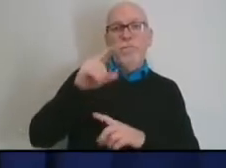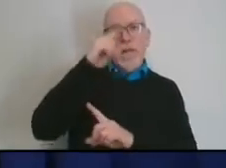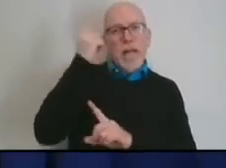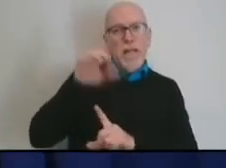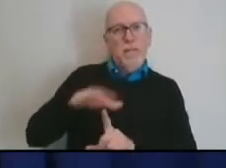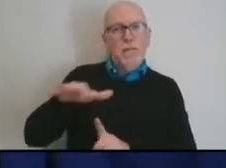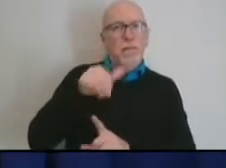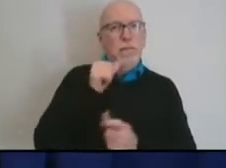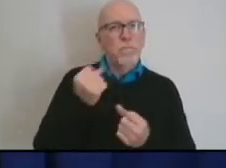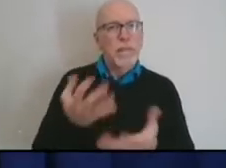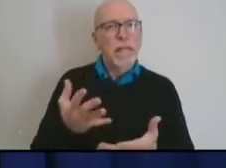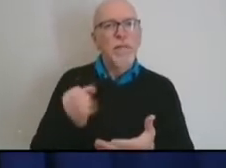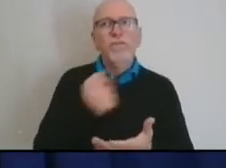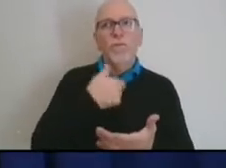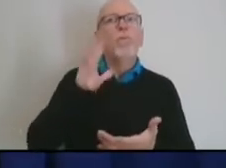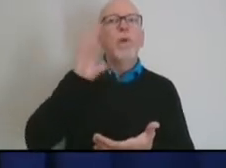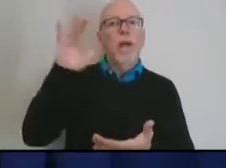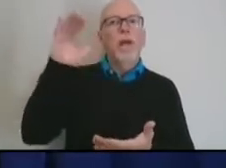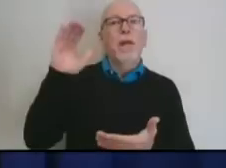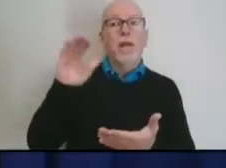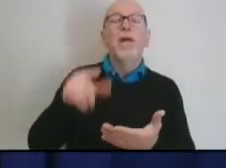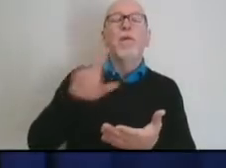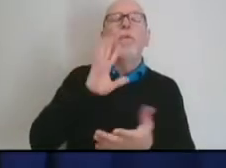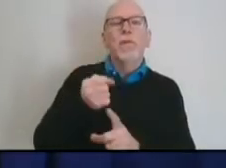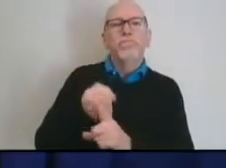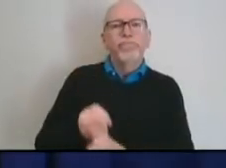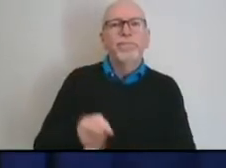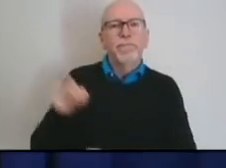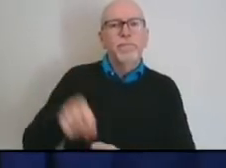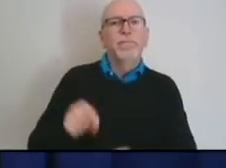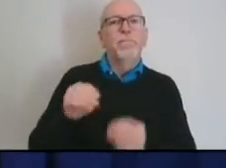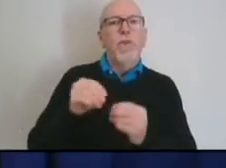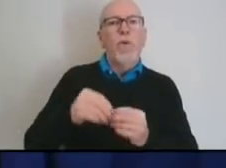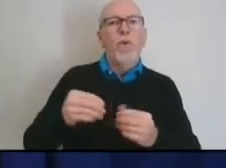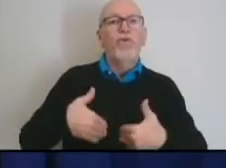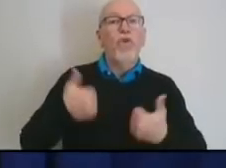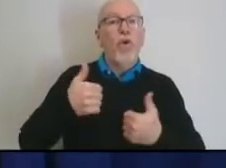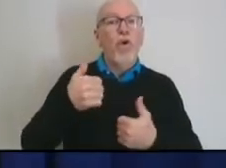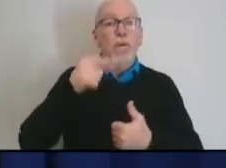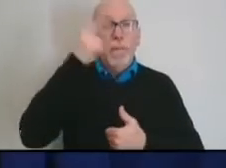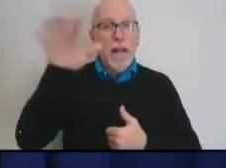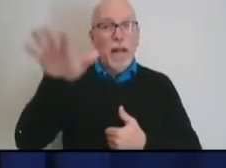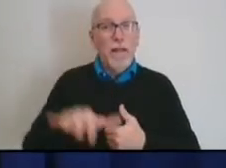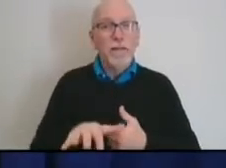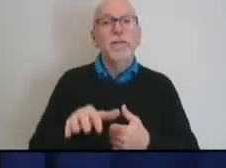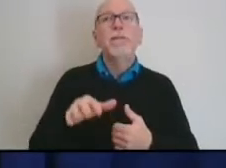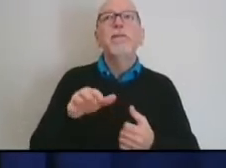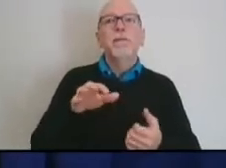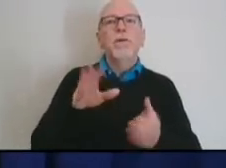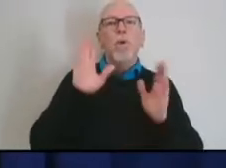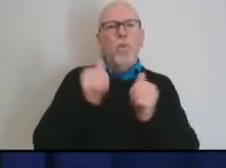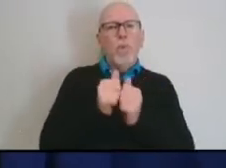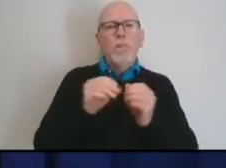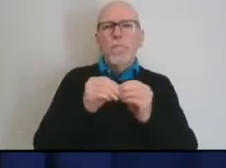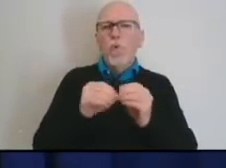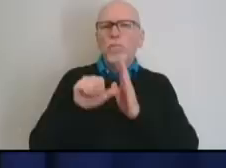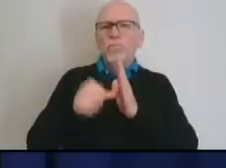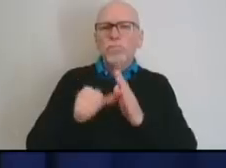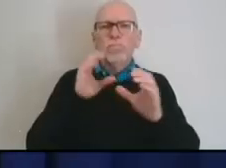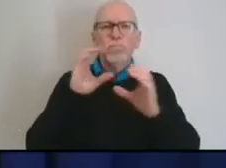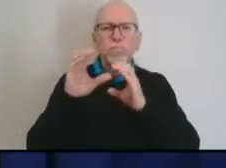we'll be catching up to that in our lower age groups now, and hopefully with the continued communication and education